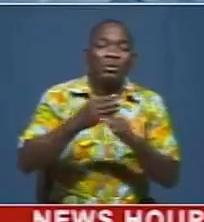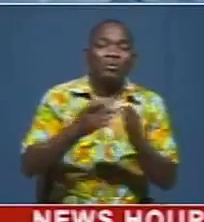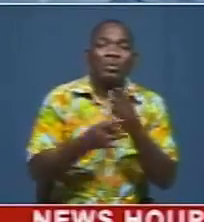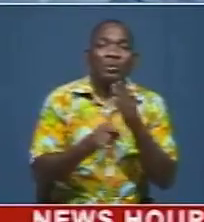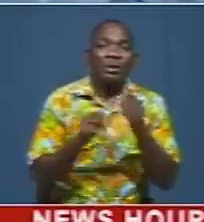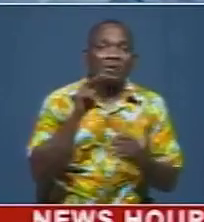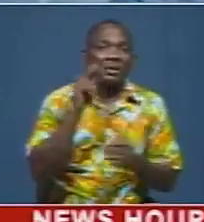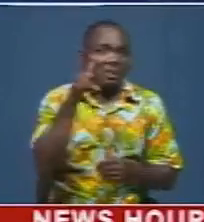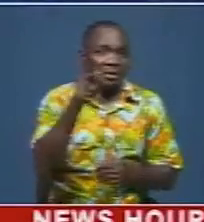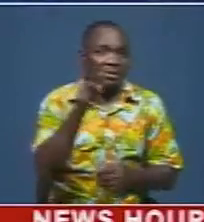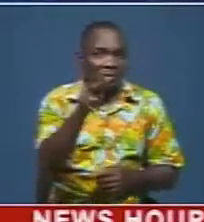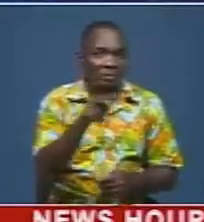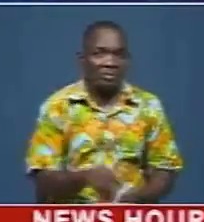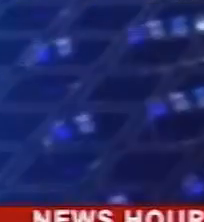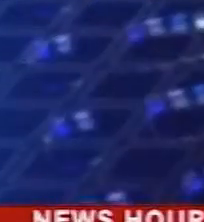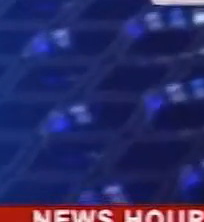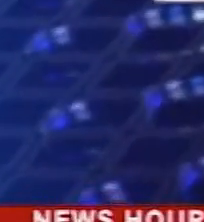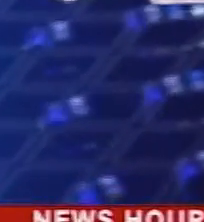international market.